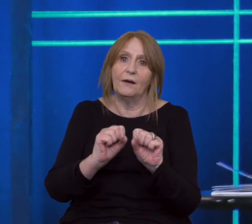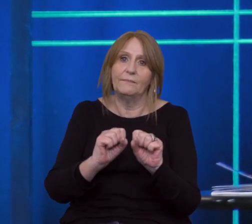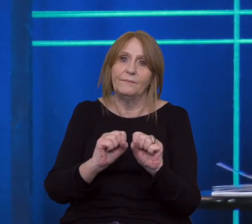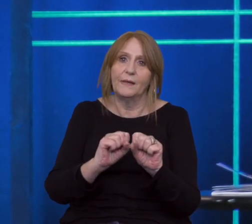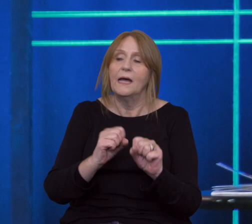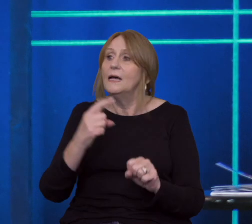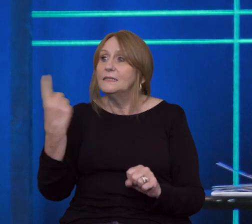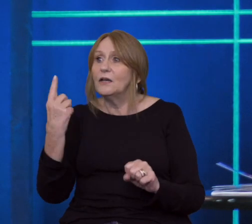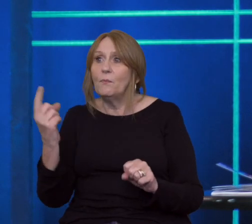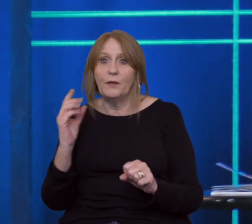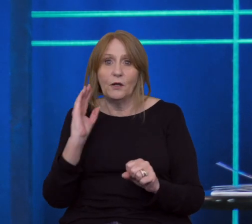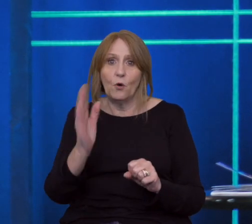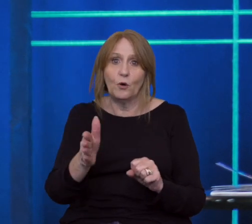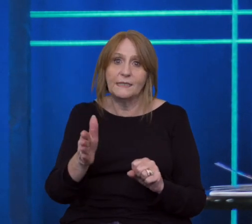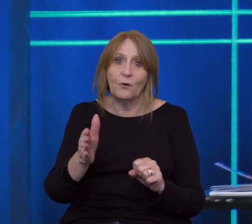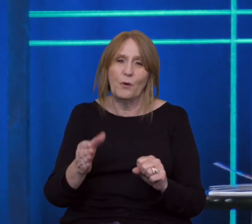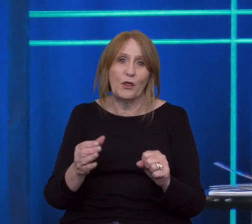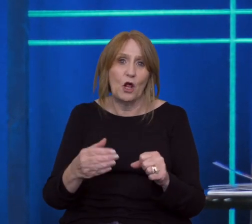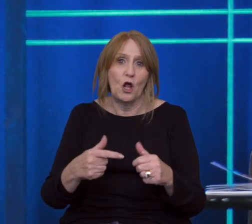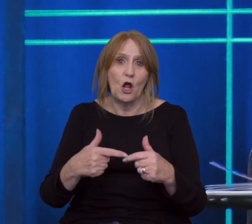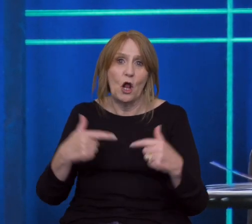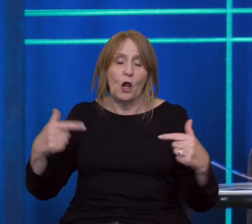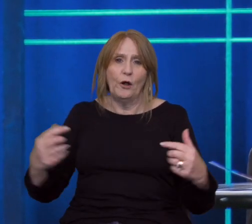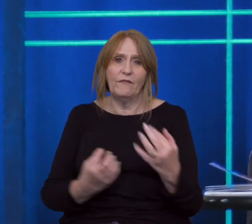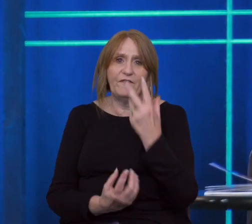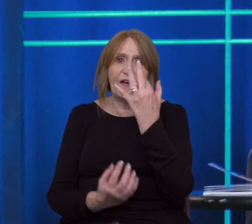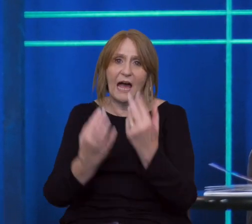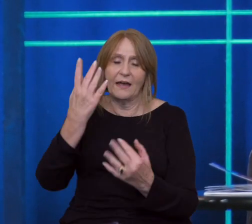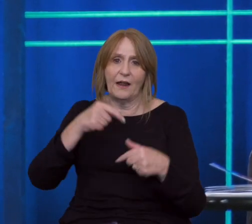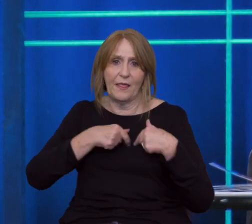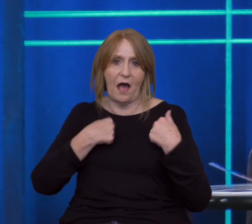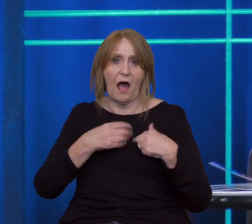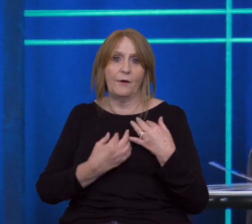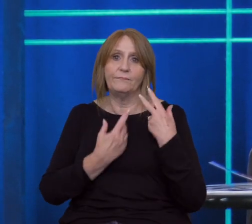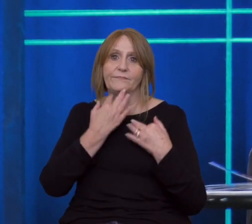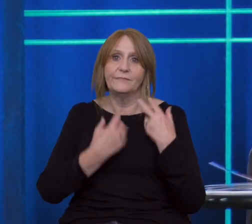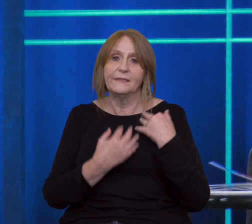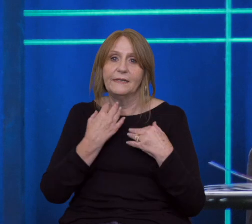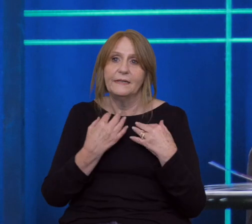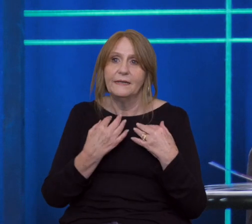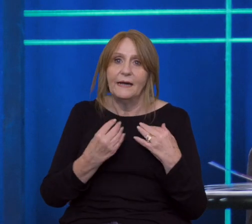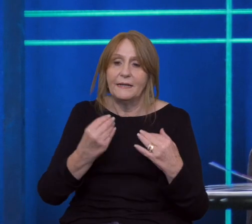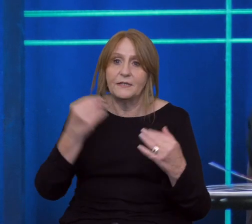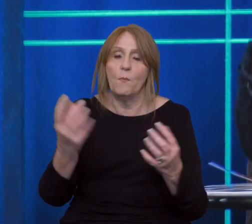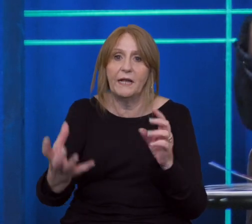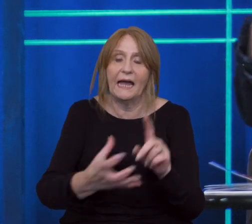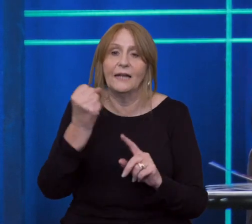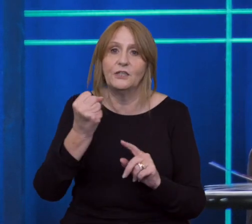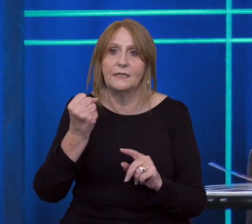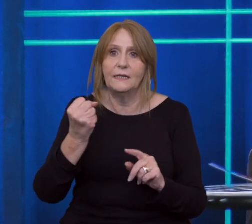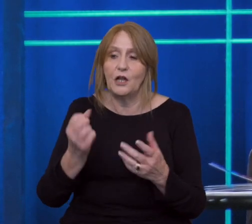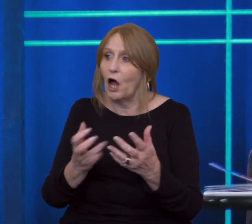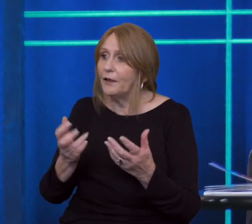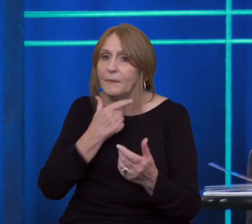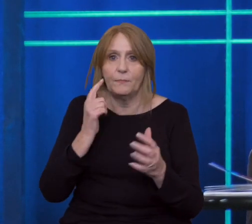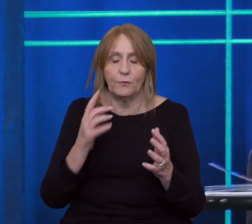heart and others catch it. That's how revivals start in nations. Somebody comes with enough fire in their heart and others get